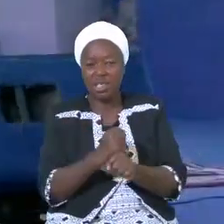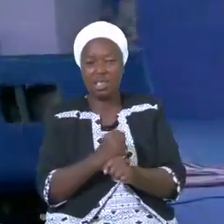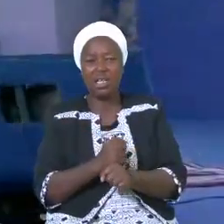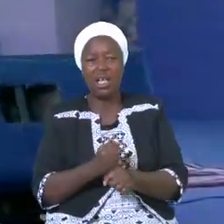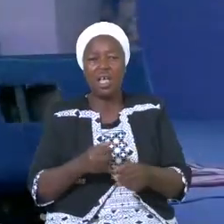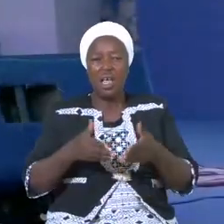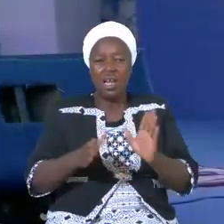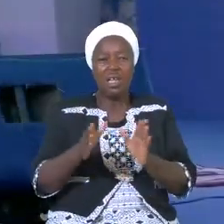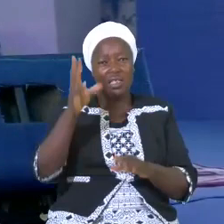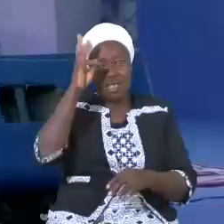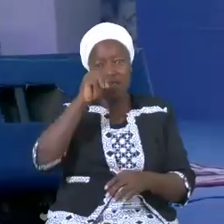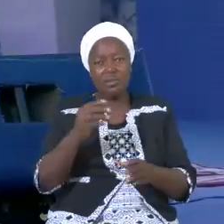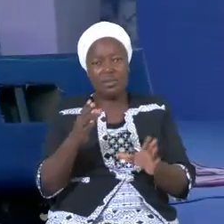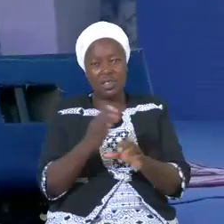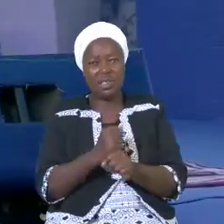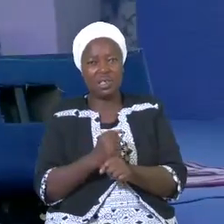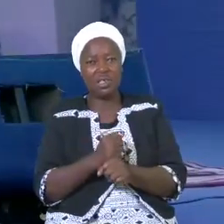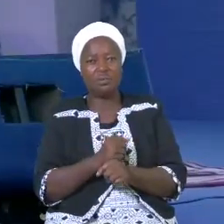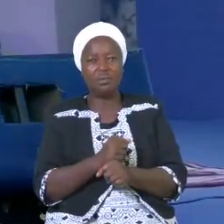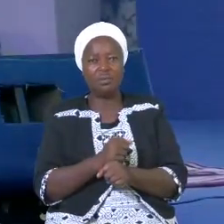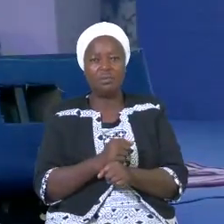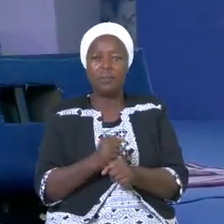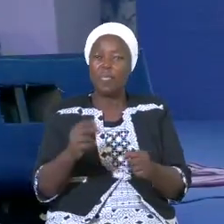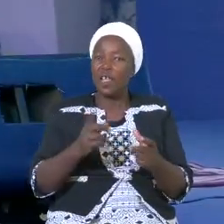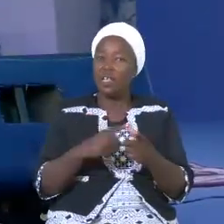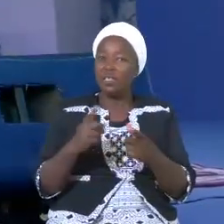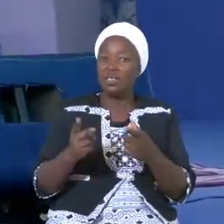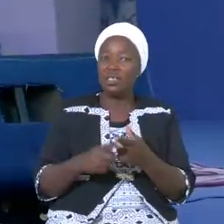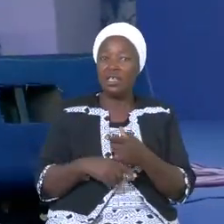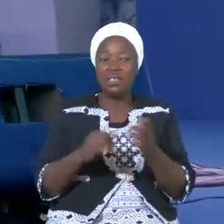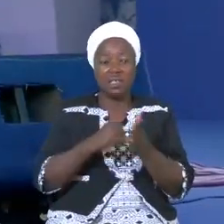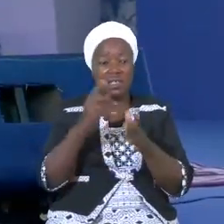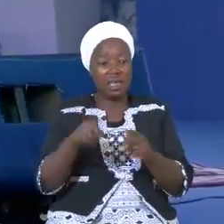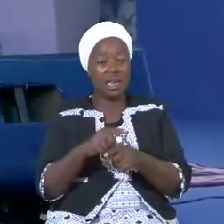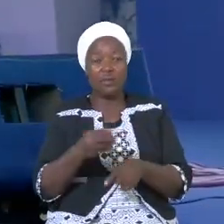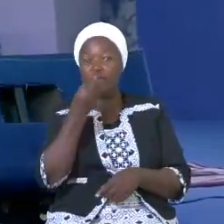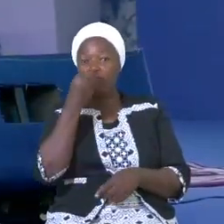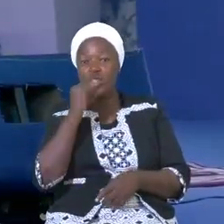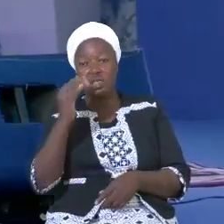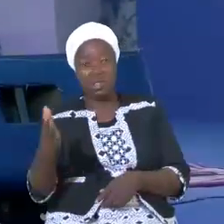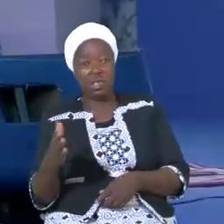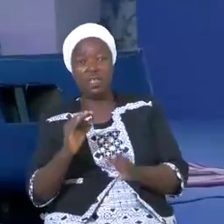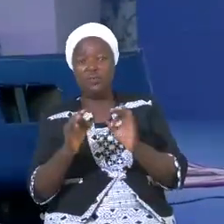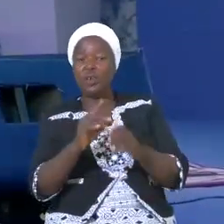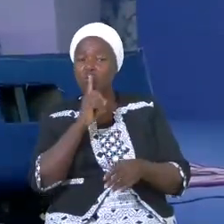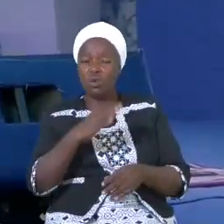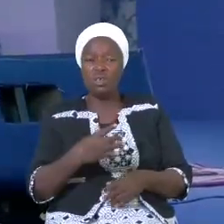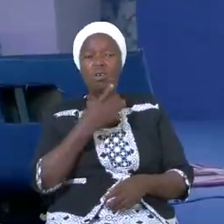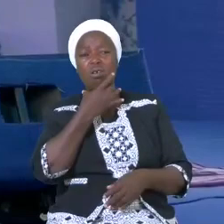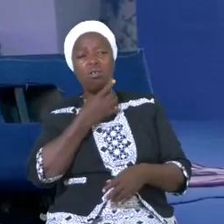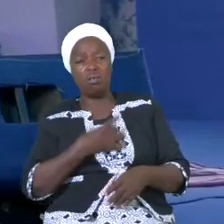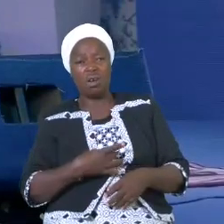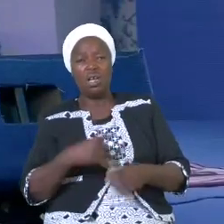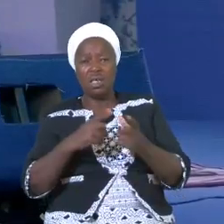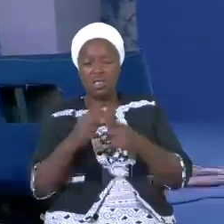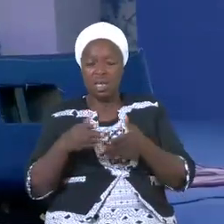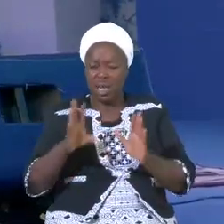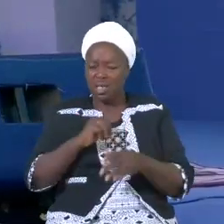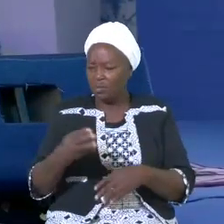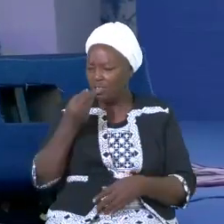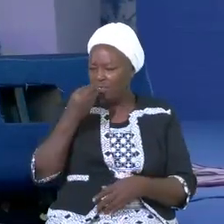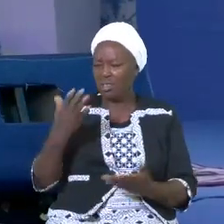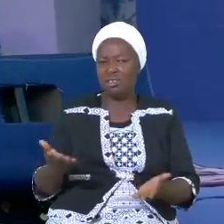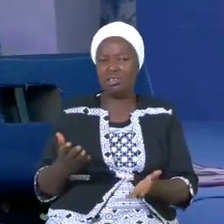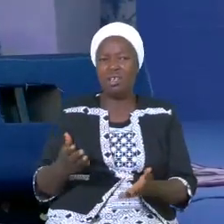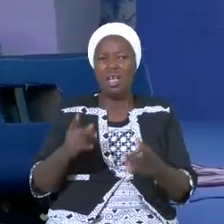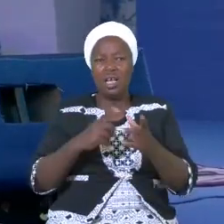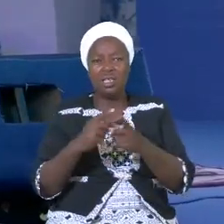take you know it's like food is there if you are really hungry let him take water is there if